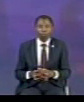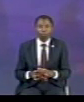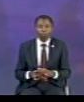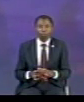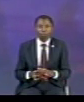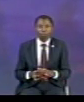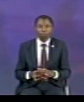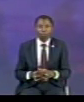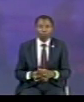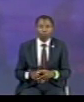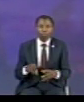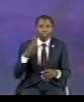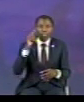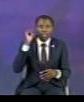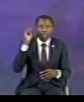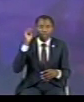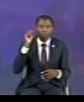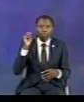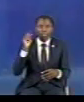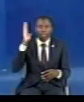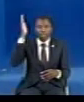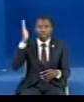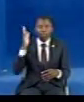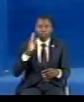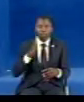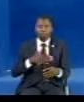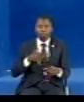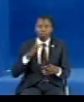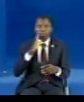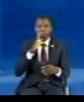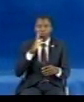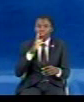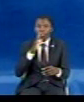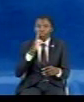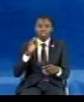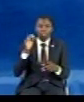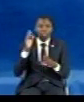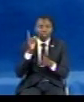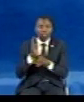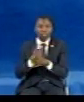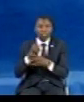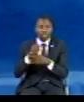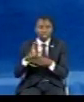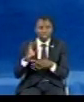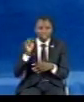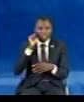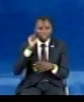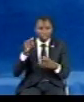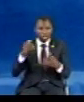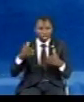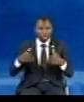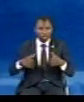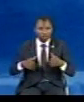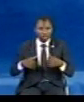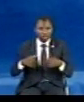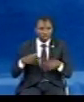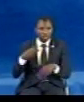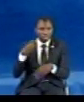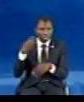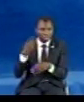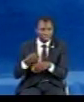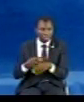testimony Mama just shared was she had difficulty with sin and also with